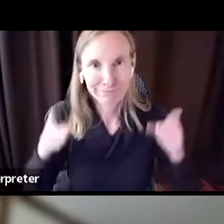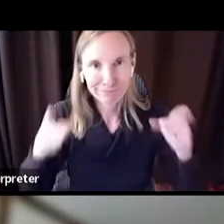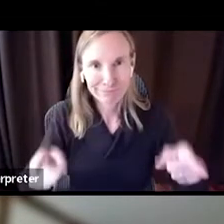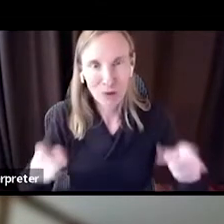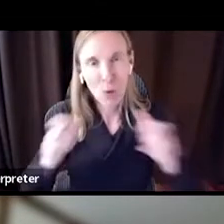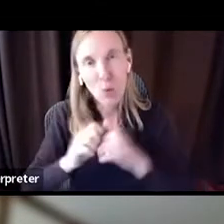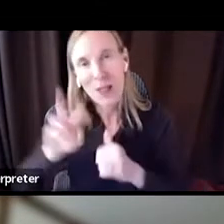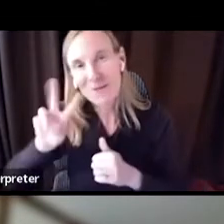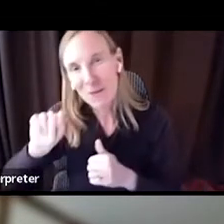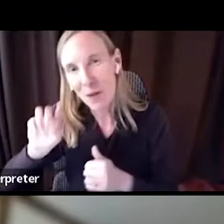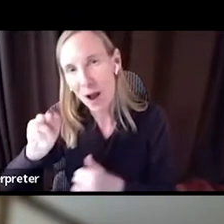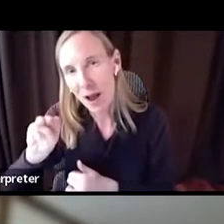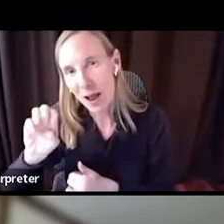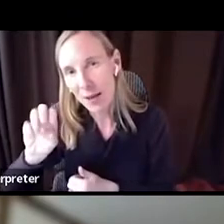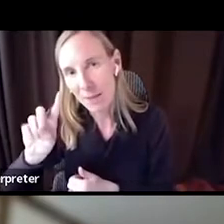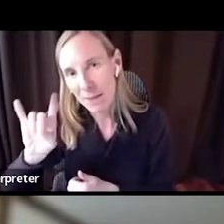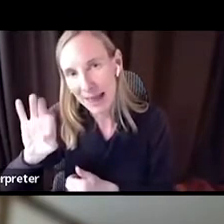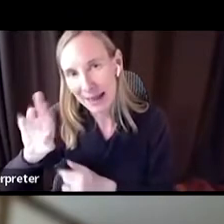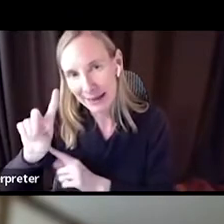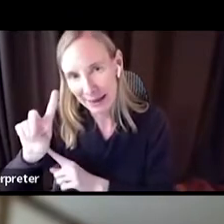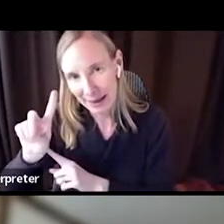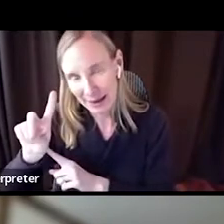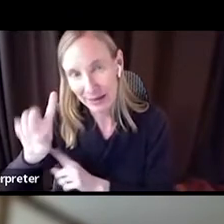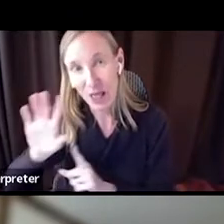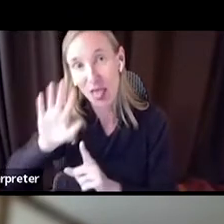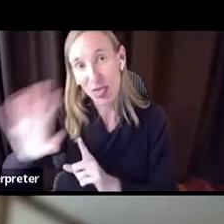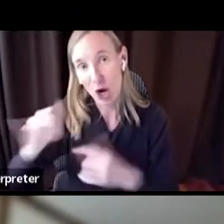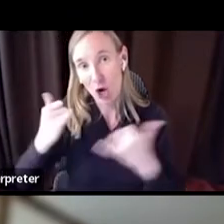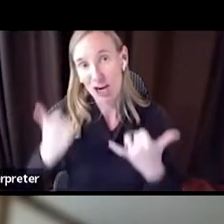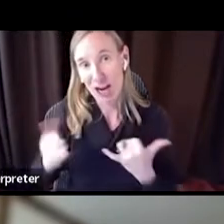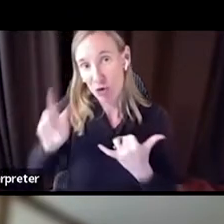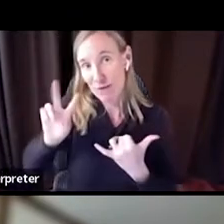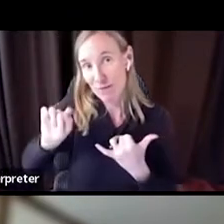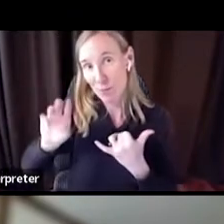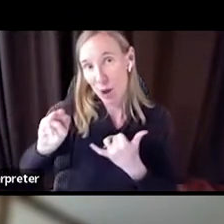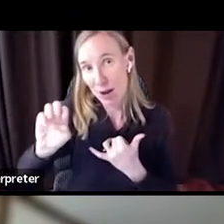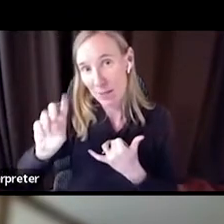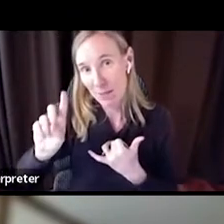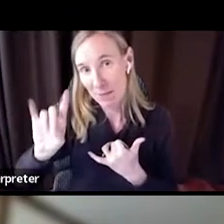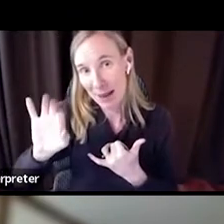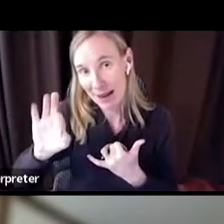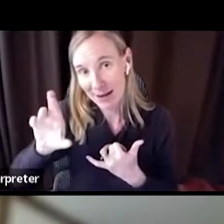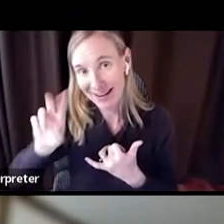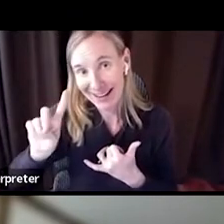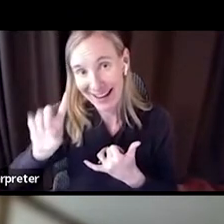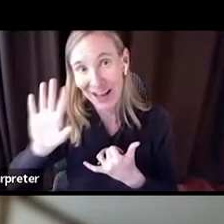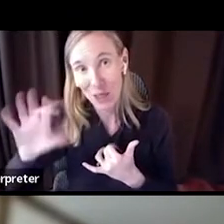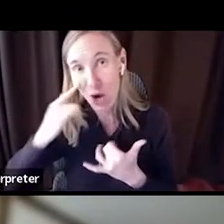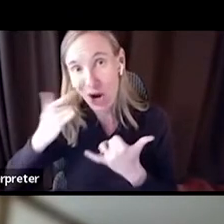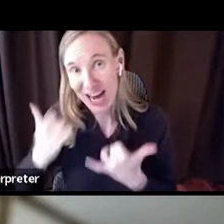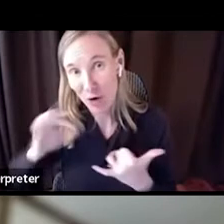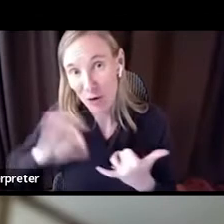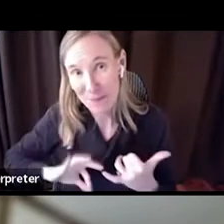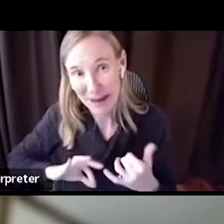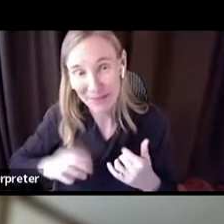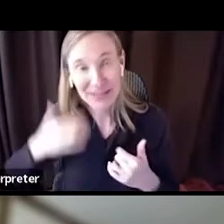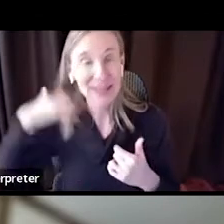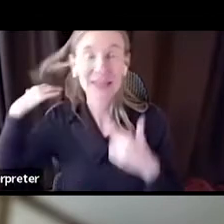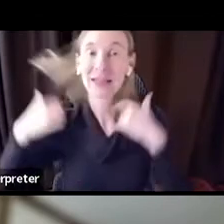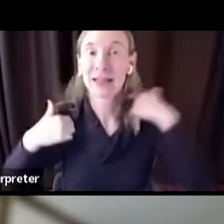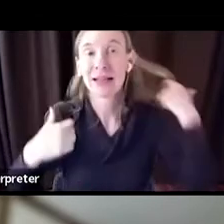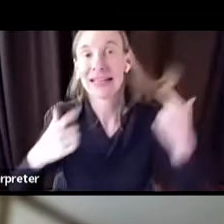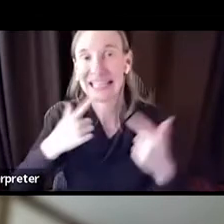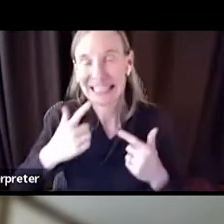So if you look at Vermont Medicaid's current benefit, it really says that hearing aids are covered subject to